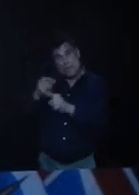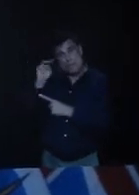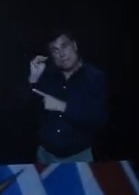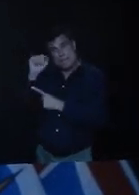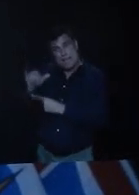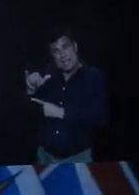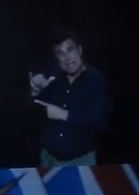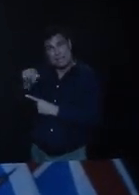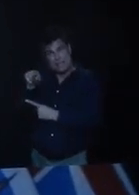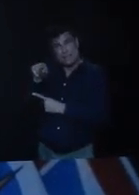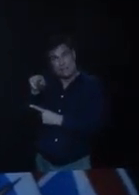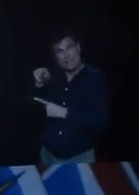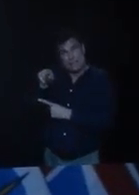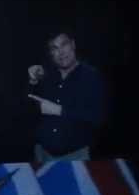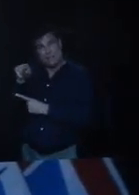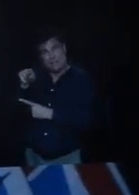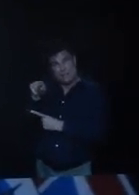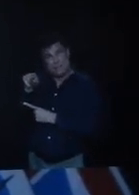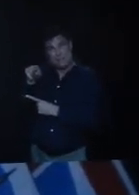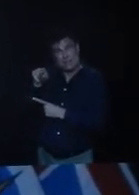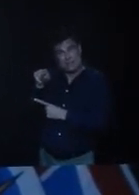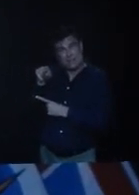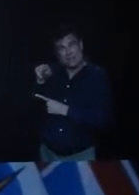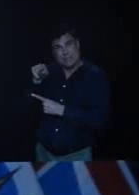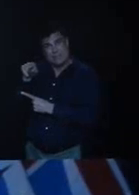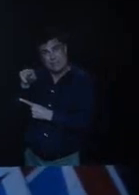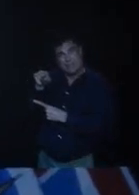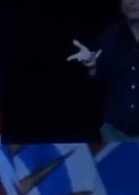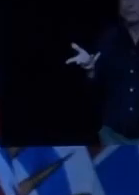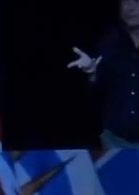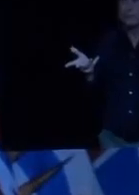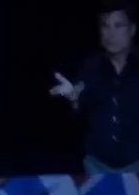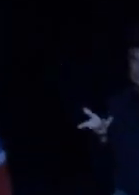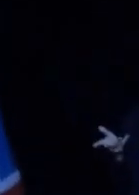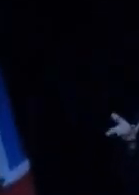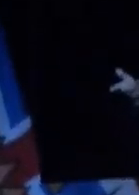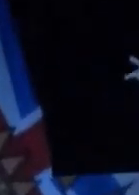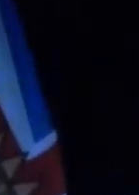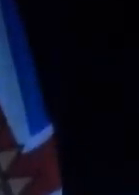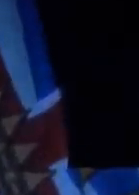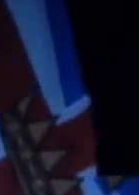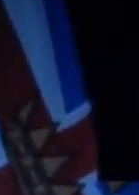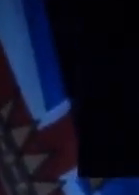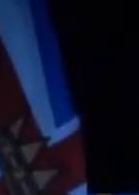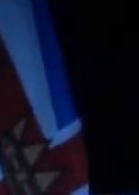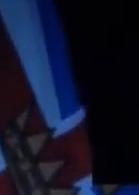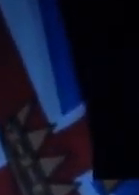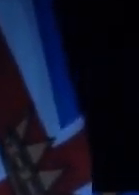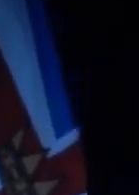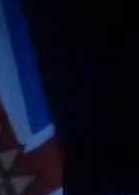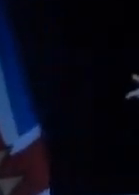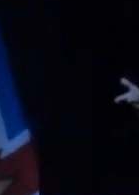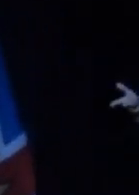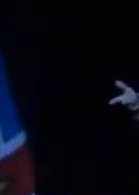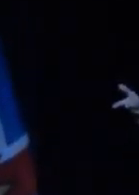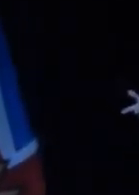overdoses in the month of May. Her voice is cracking. Did you hear that? Hold on. I don't know what I did, but